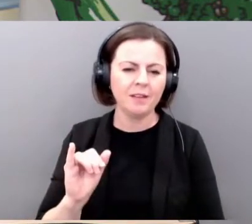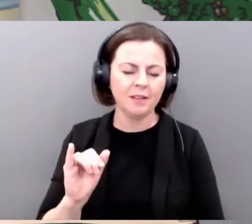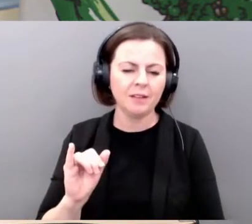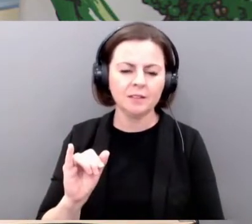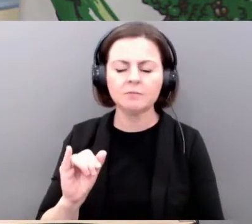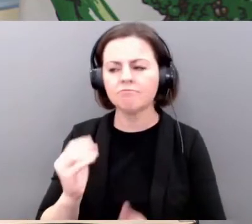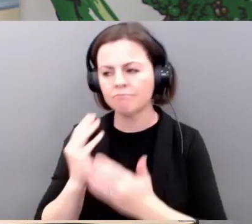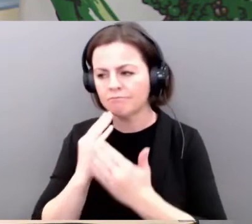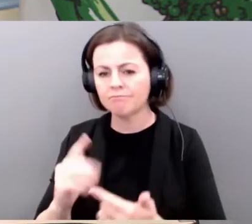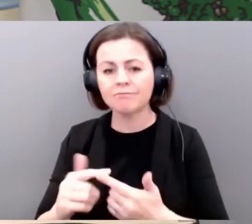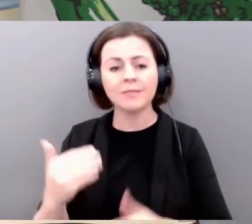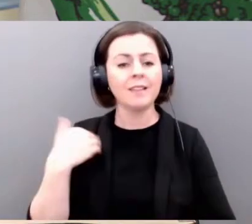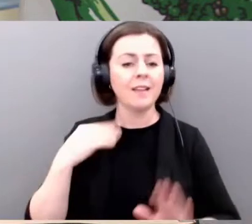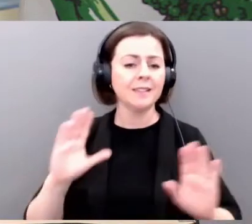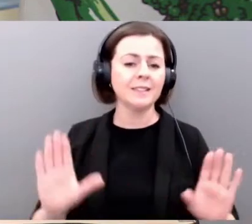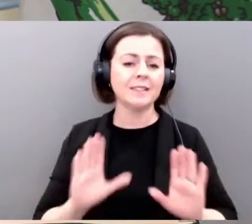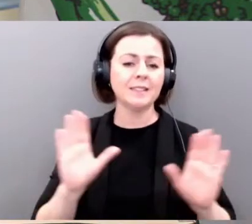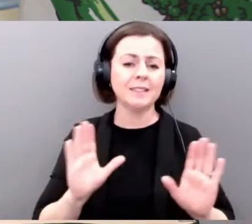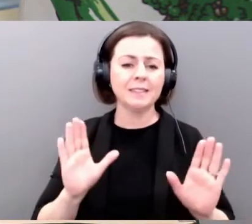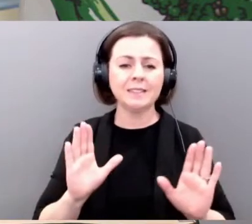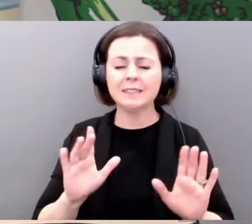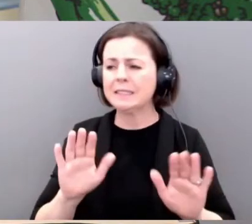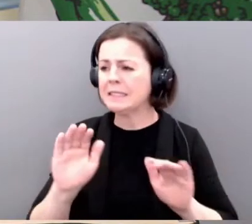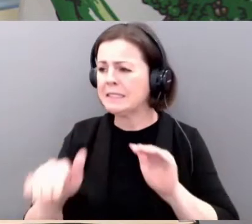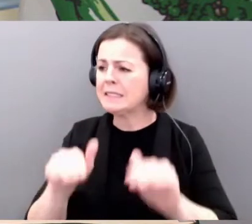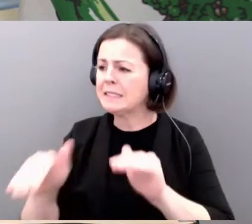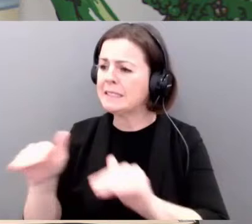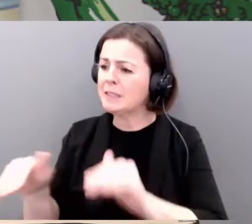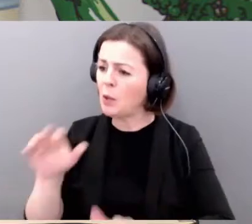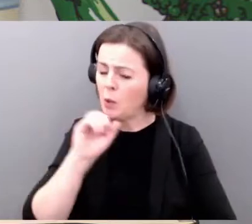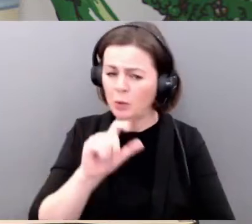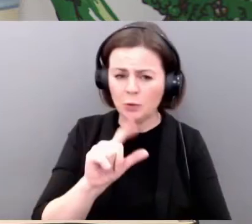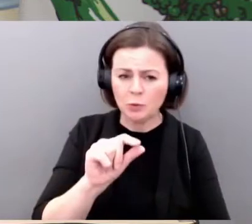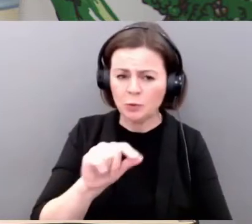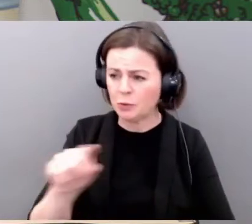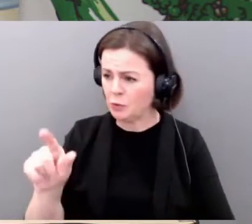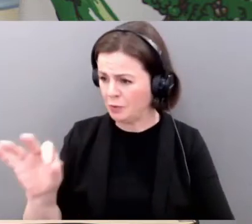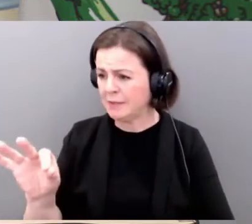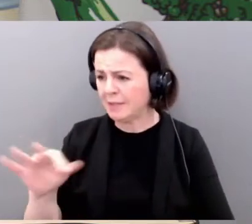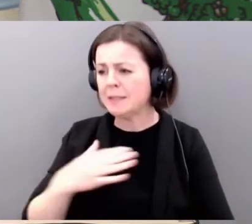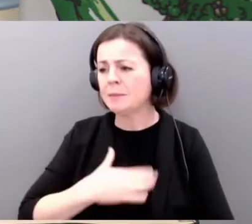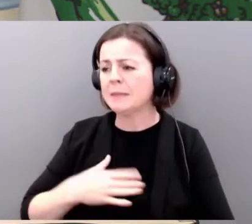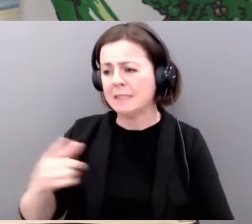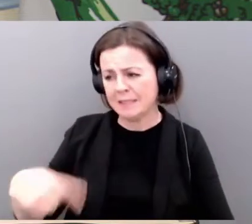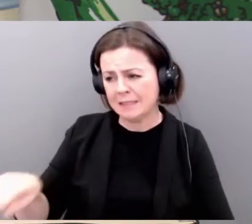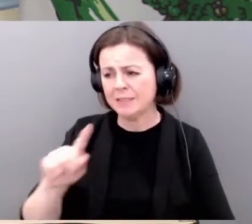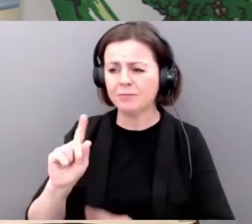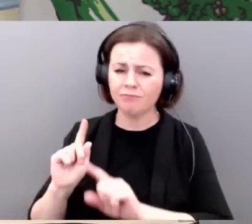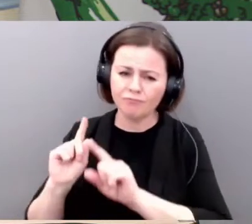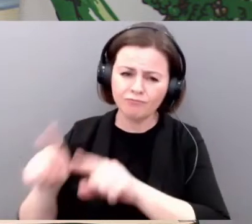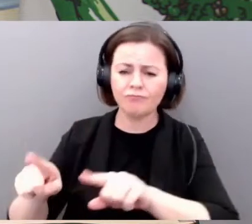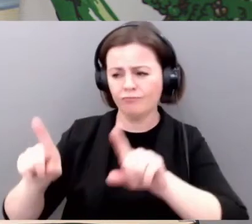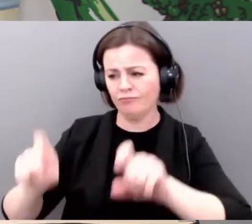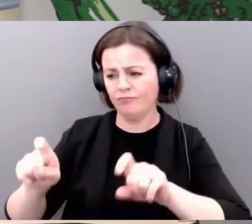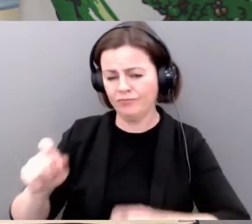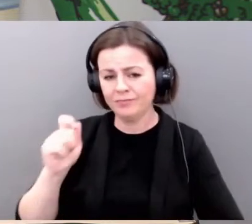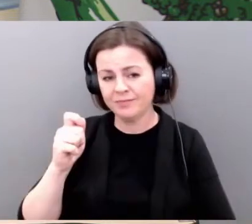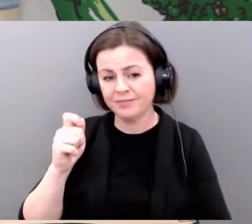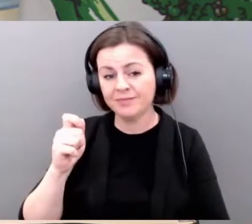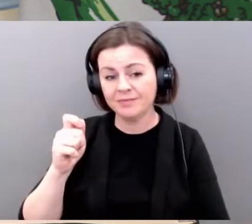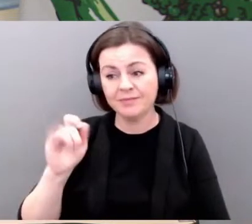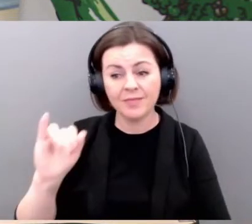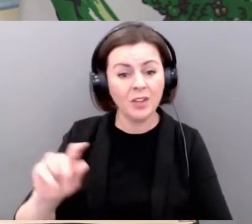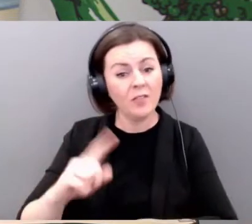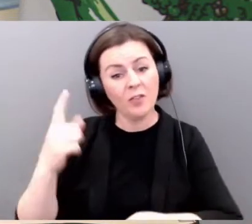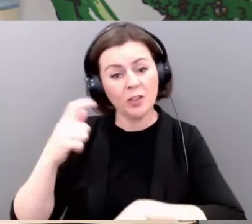in the age group to heed our advice and to get tested. And this was the first time since March that we had asked and had to